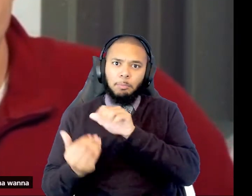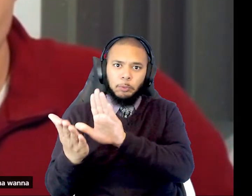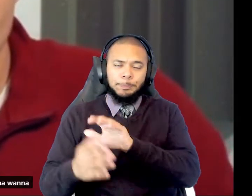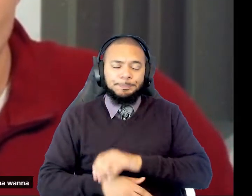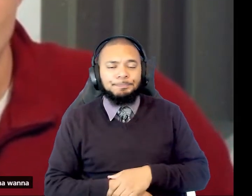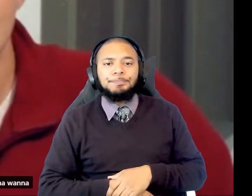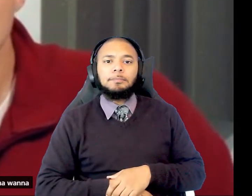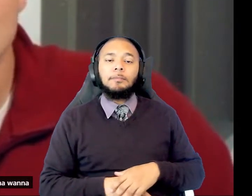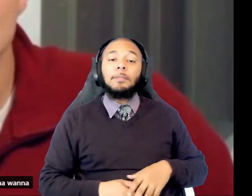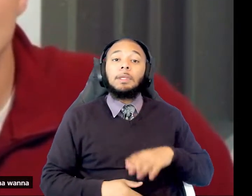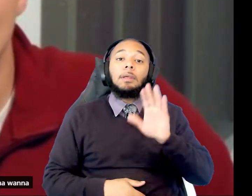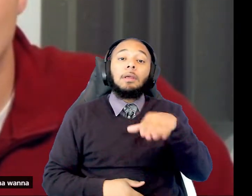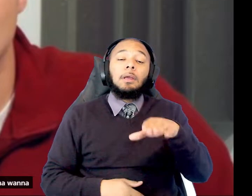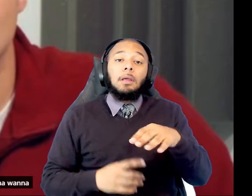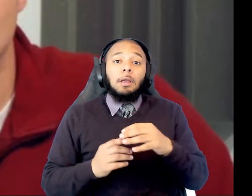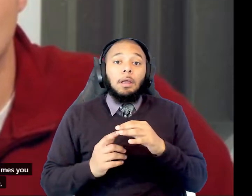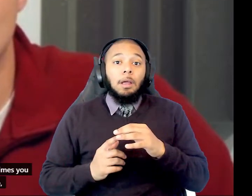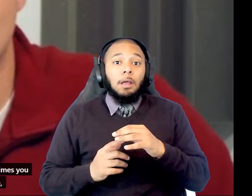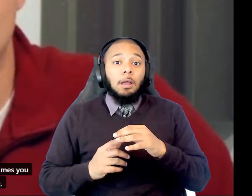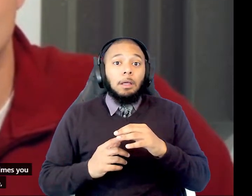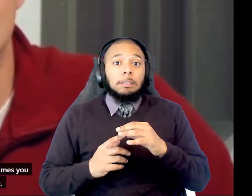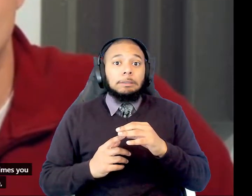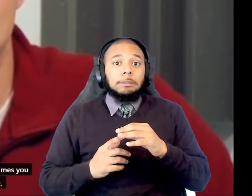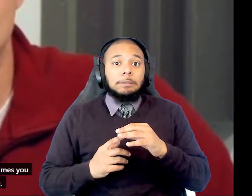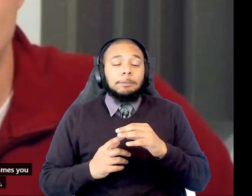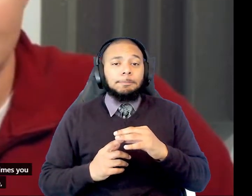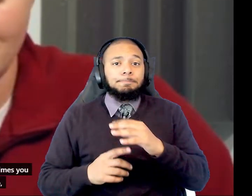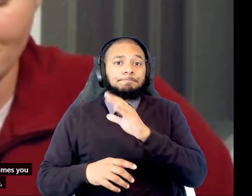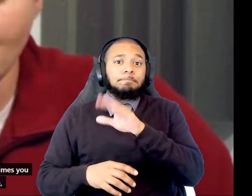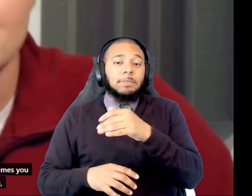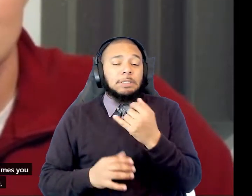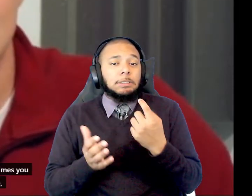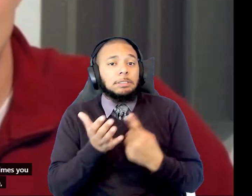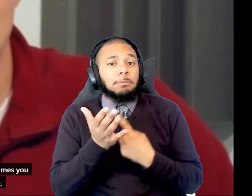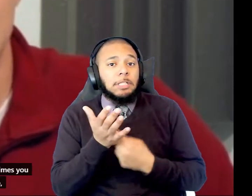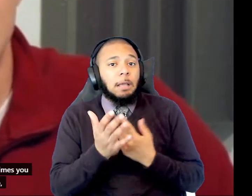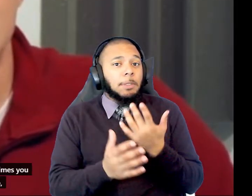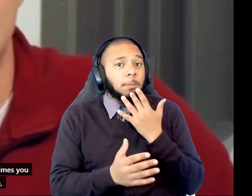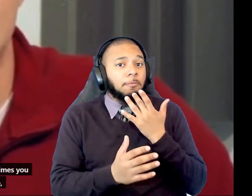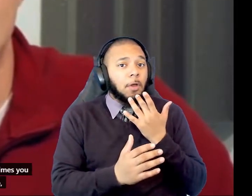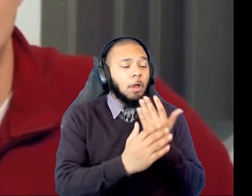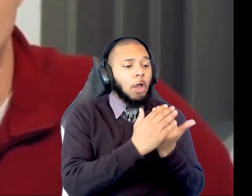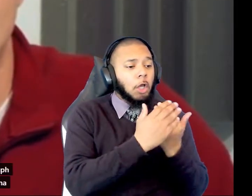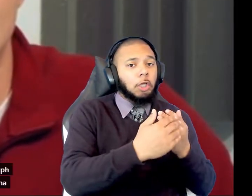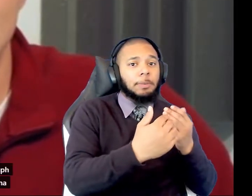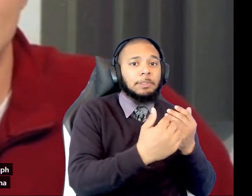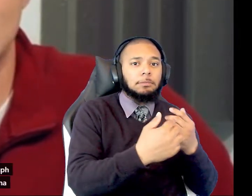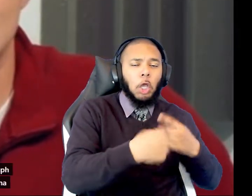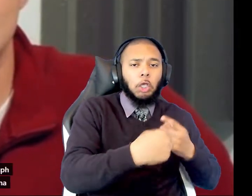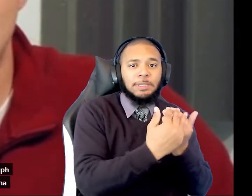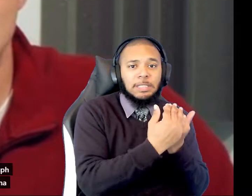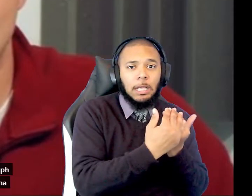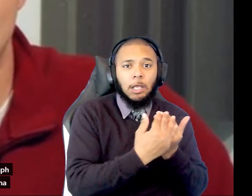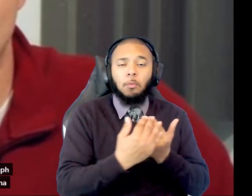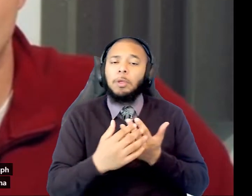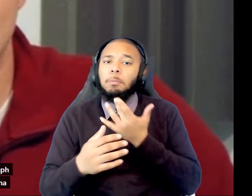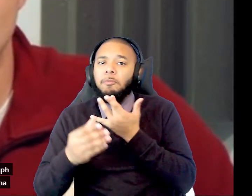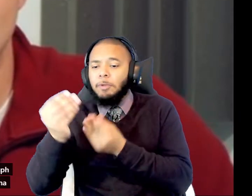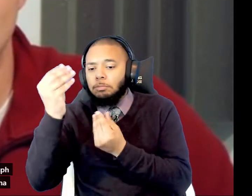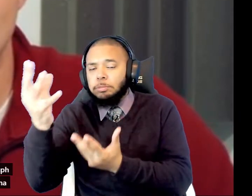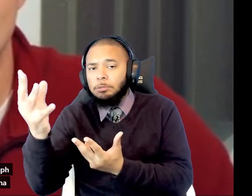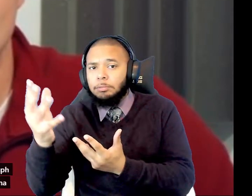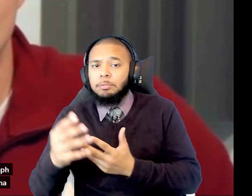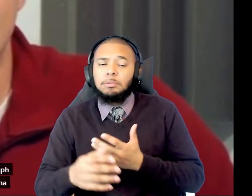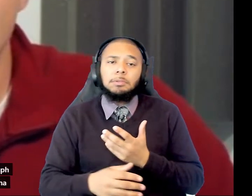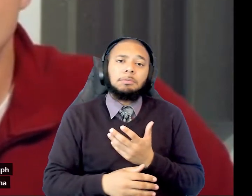this. Sometimes you're going to want to go with an argument sandwich. Sometimes you want to go with the data dump. Like maybe the first body paragraph of